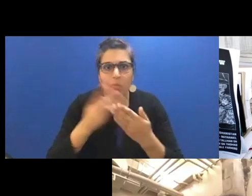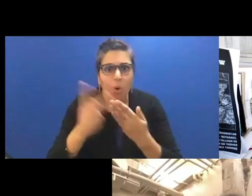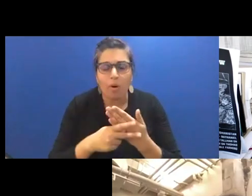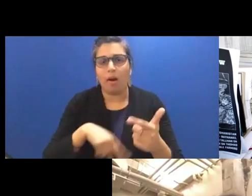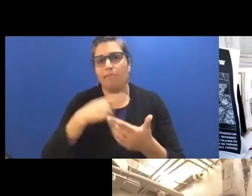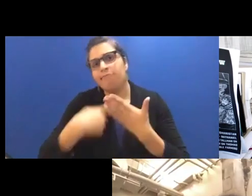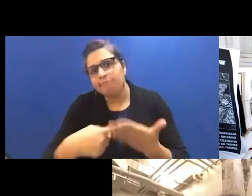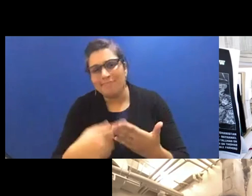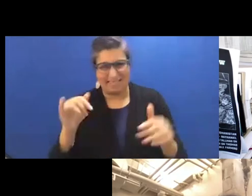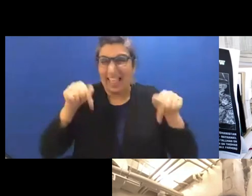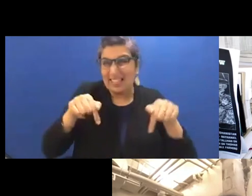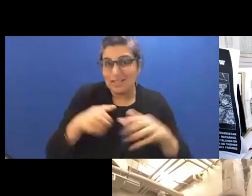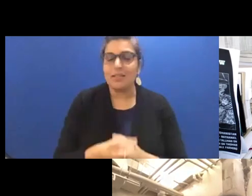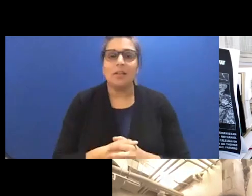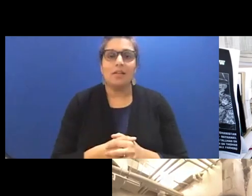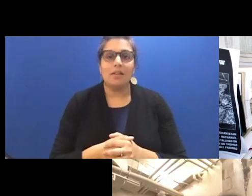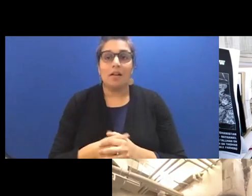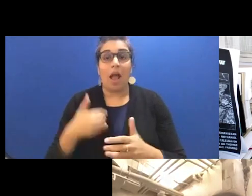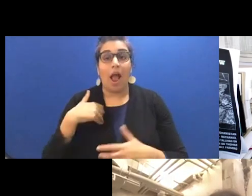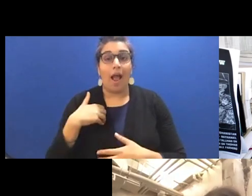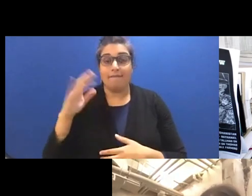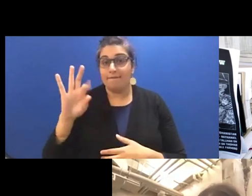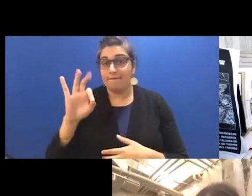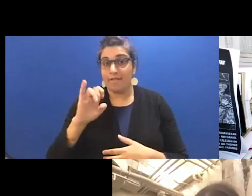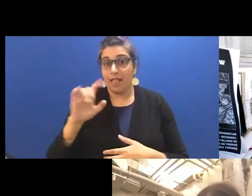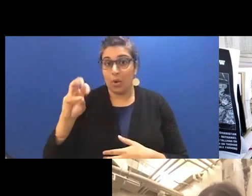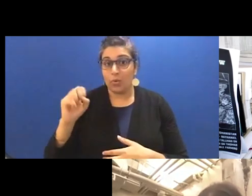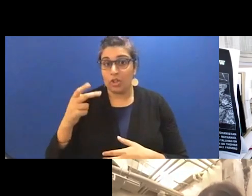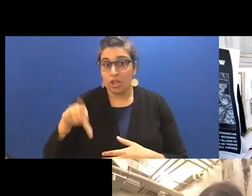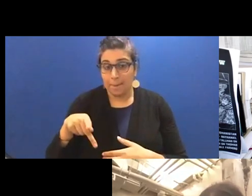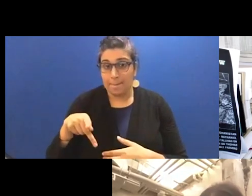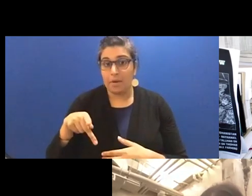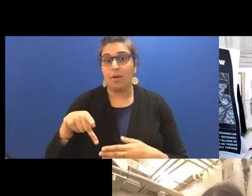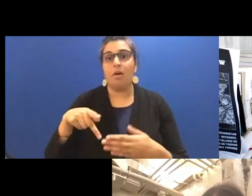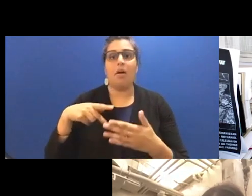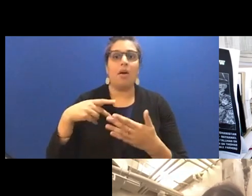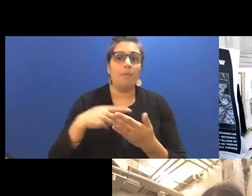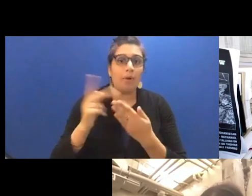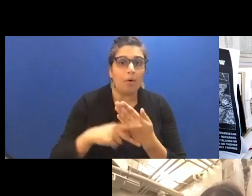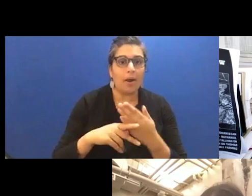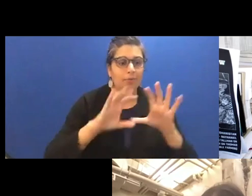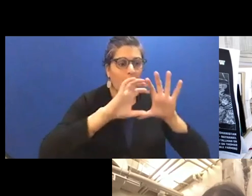tonight. We have fellowship programs where cohorts of writers every